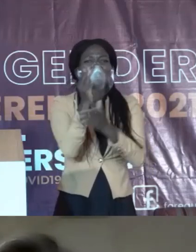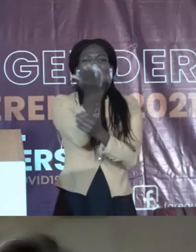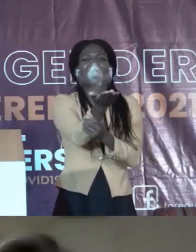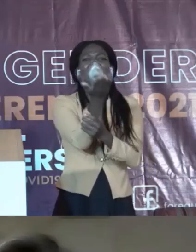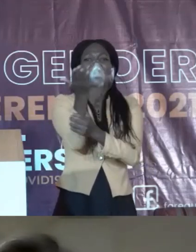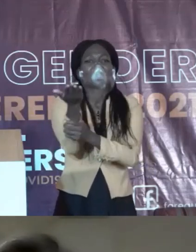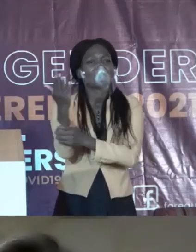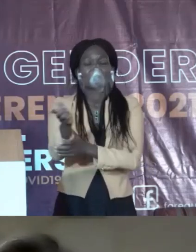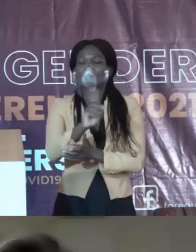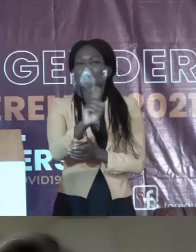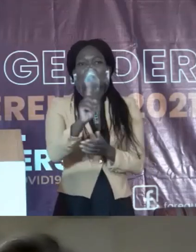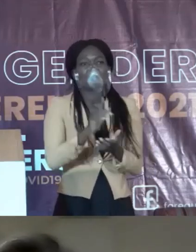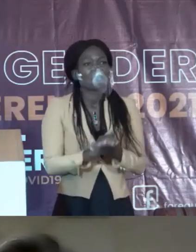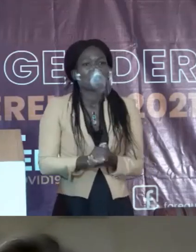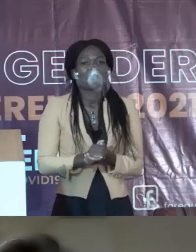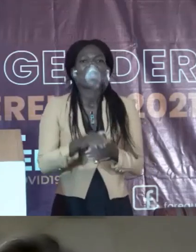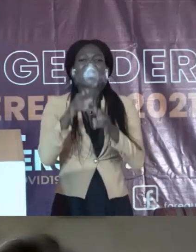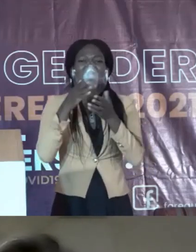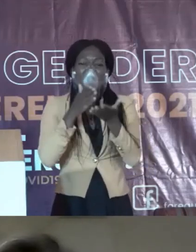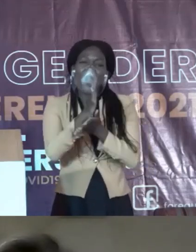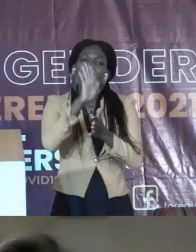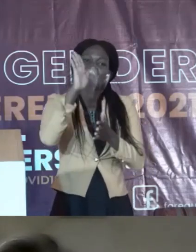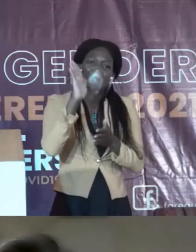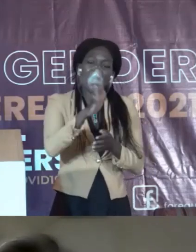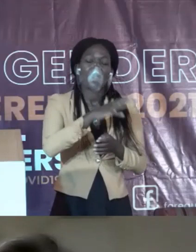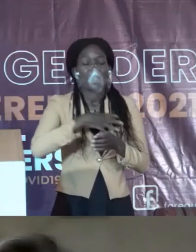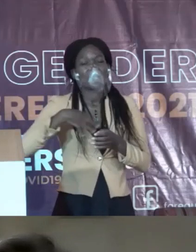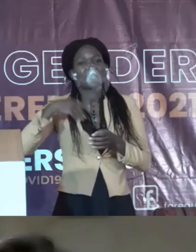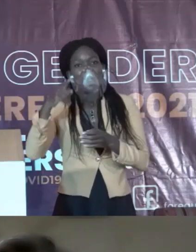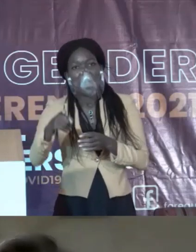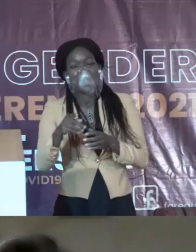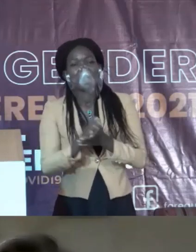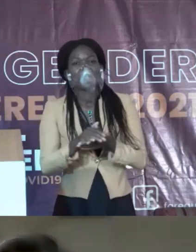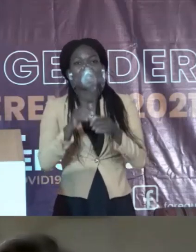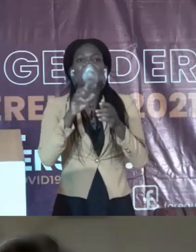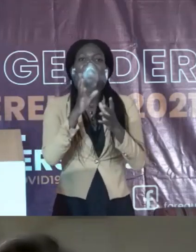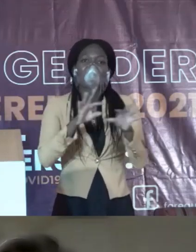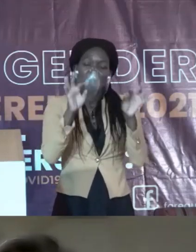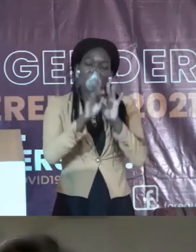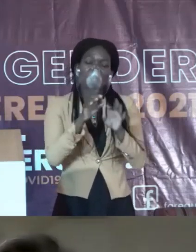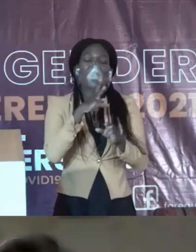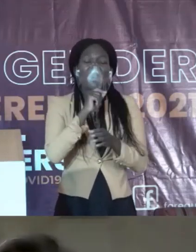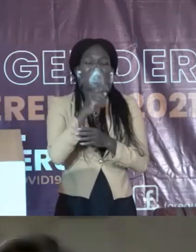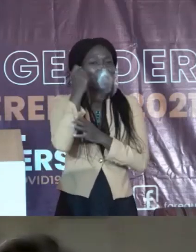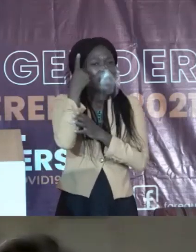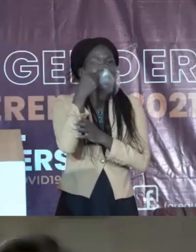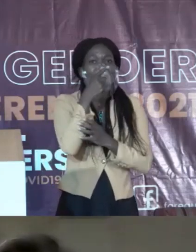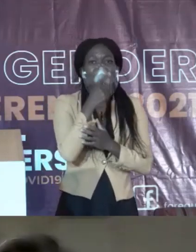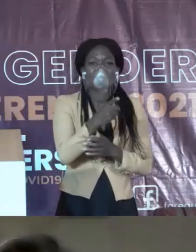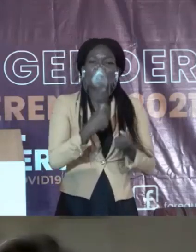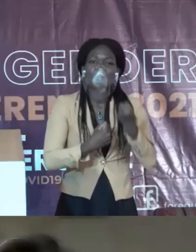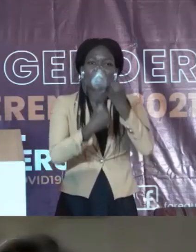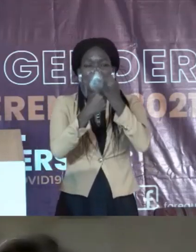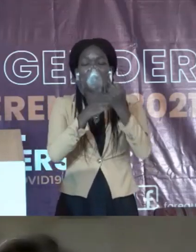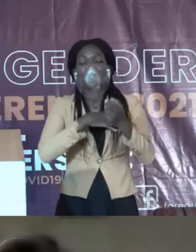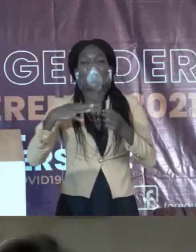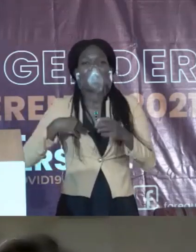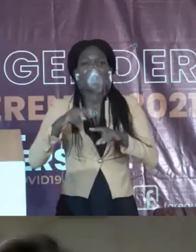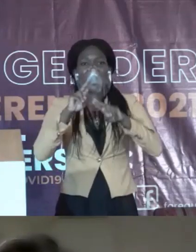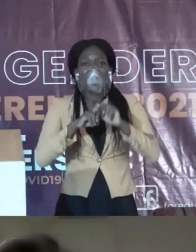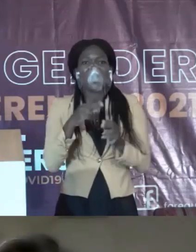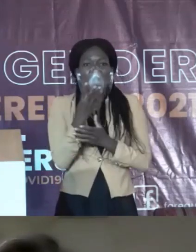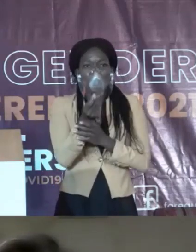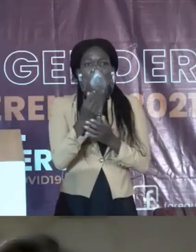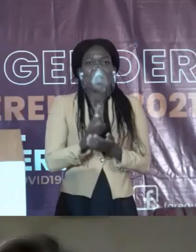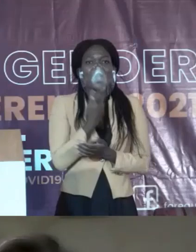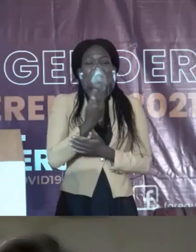not benevolence, it's the right thing to do for our economies to thrive, to survive, and for us to have a